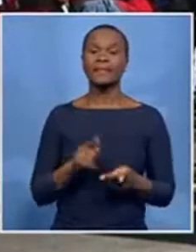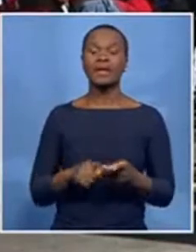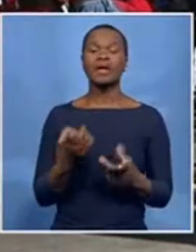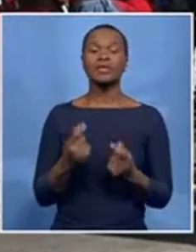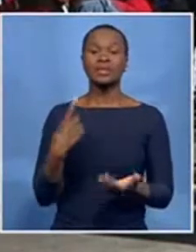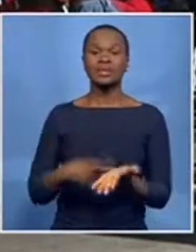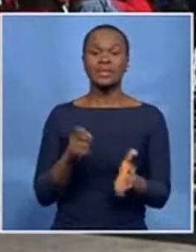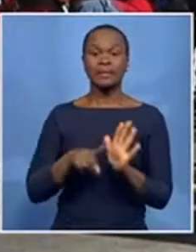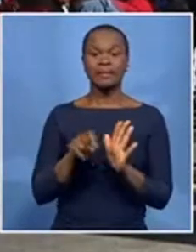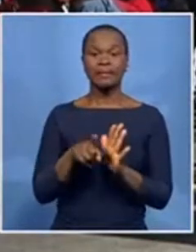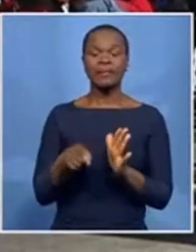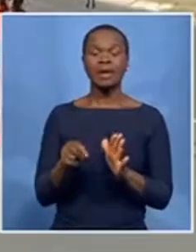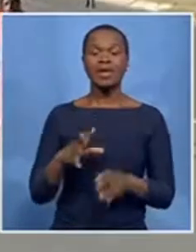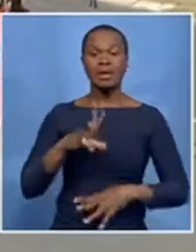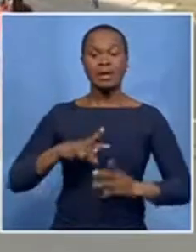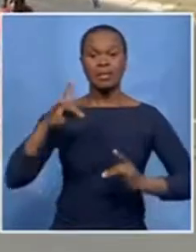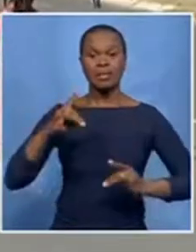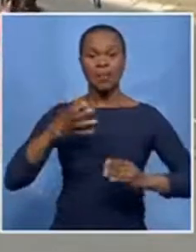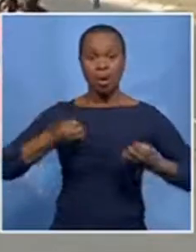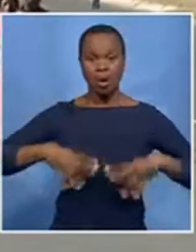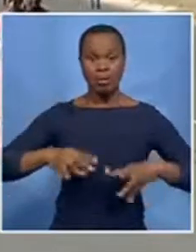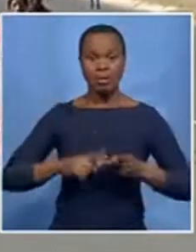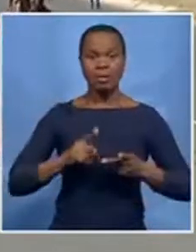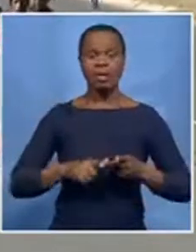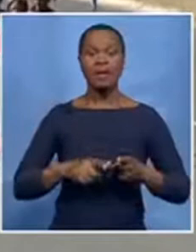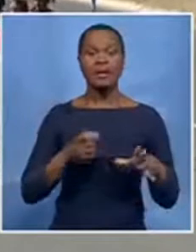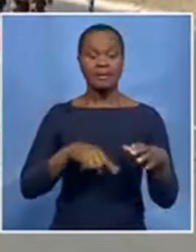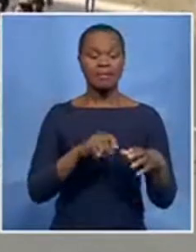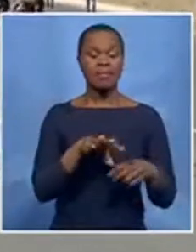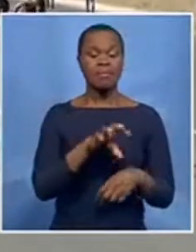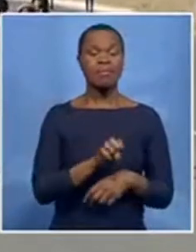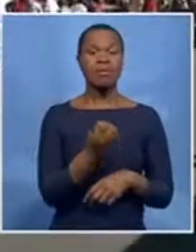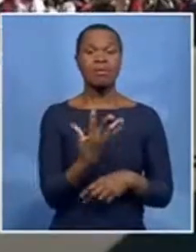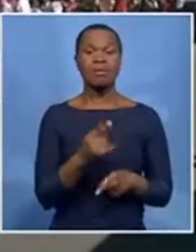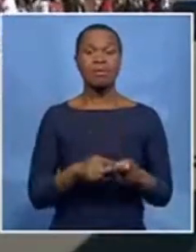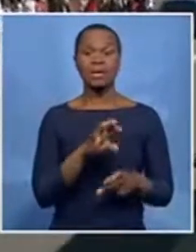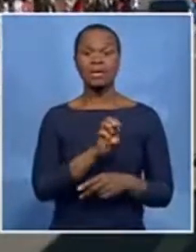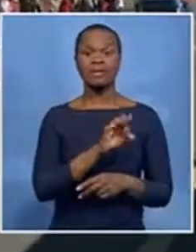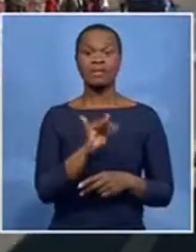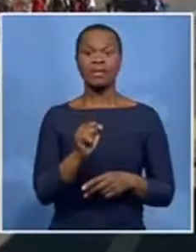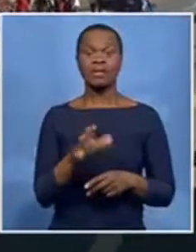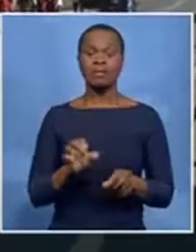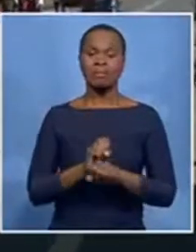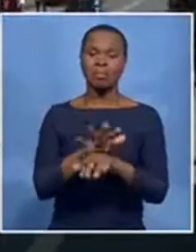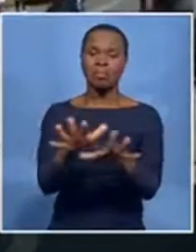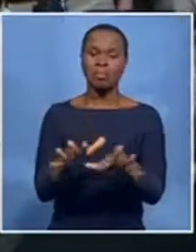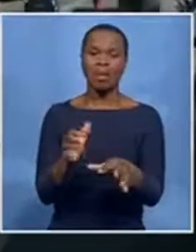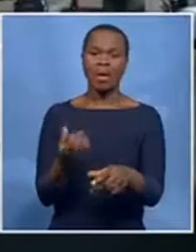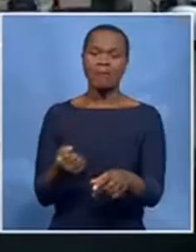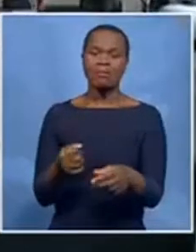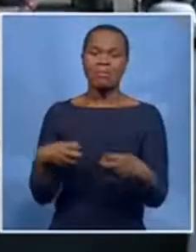the souls we lost. eEFF eMpumalanga iticitsile tinsolo tekuthi ibhebhethekisa ludlame eSwatini.